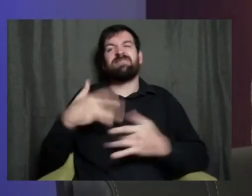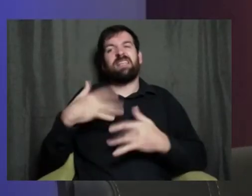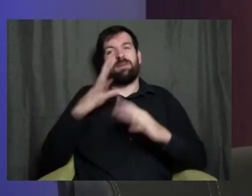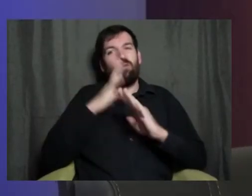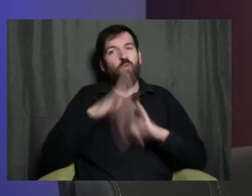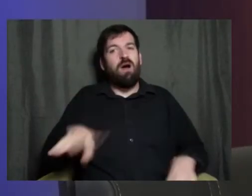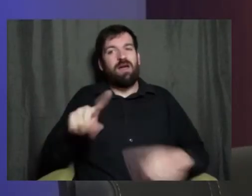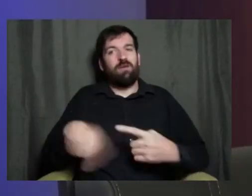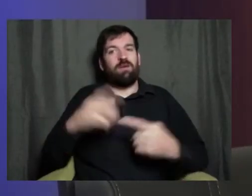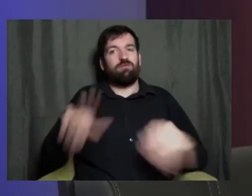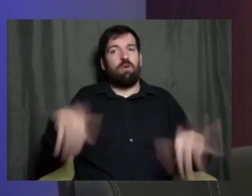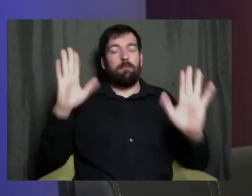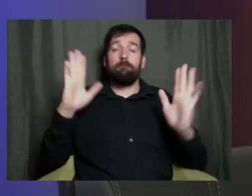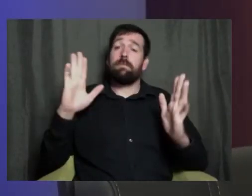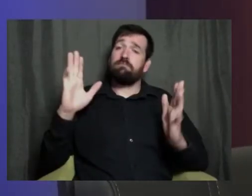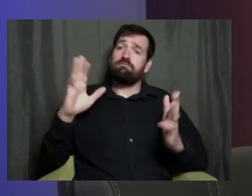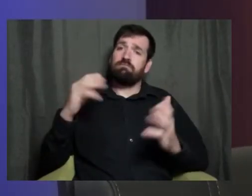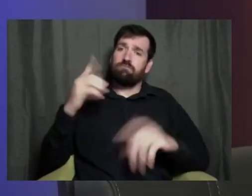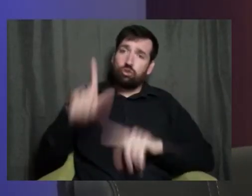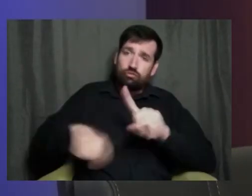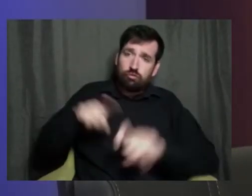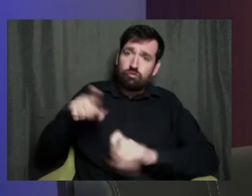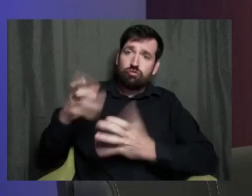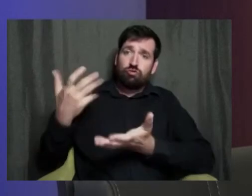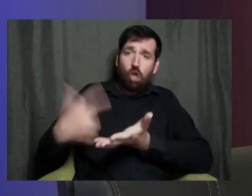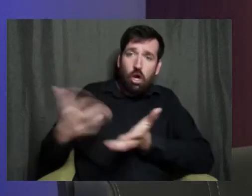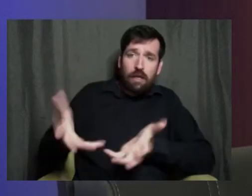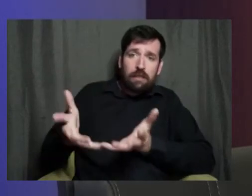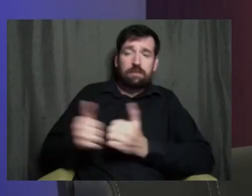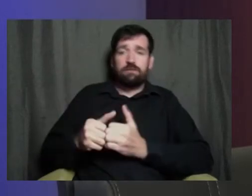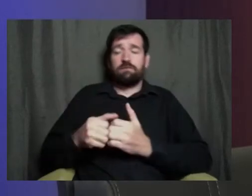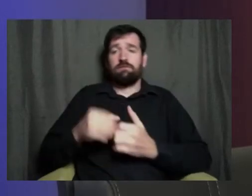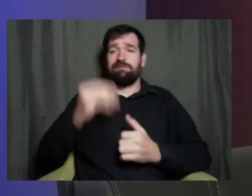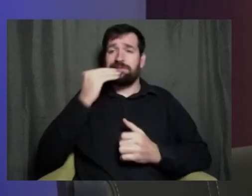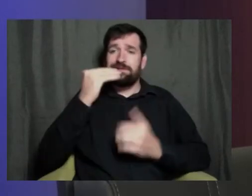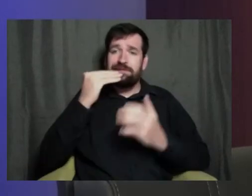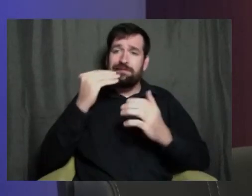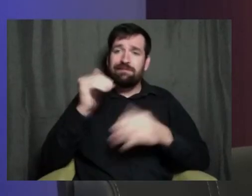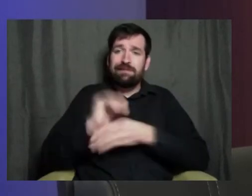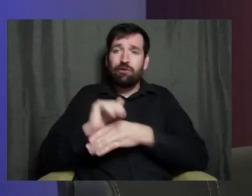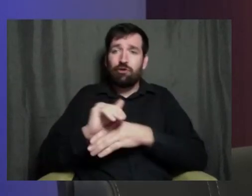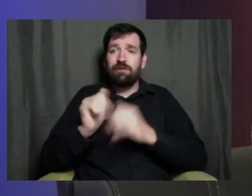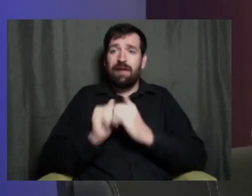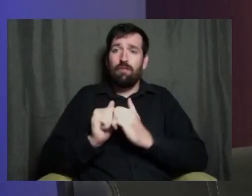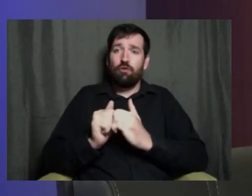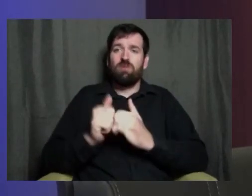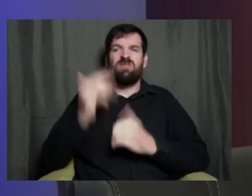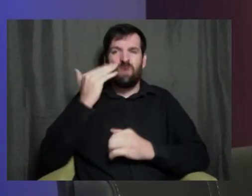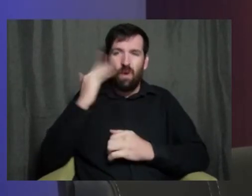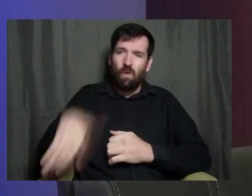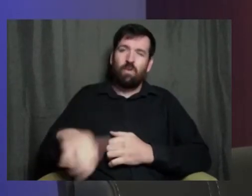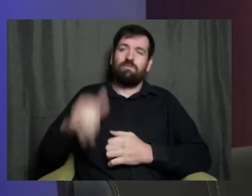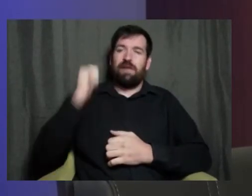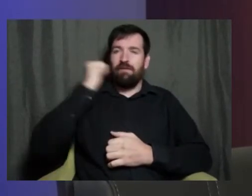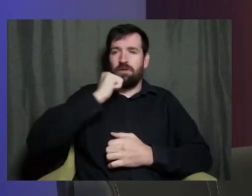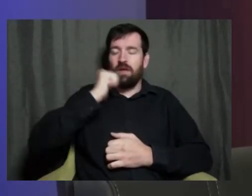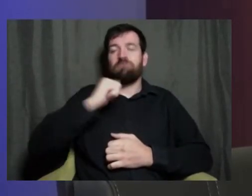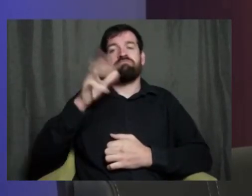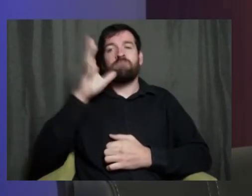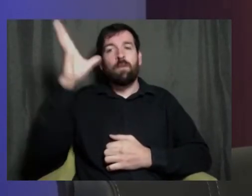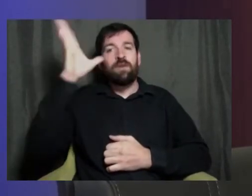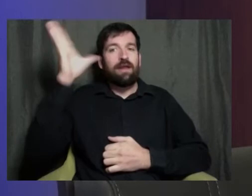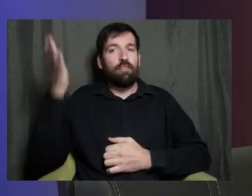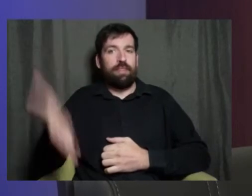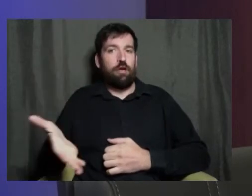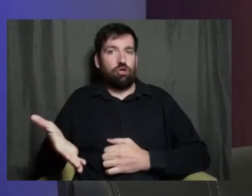you're having the questions, you're talking to them, that you're having the dinners with them and really checking in so they know on a daily basis, nope, mom and dad are there. They may